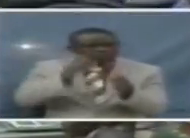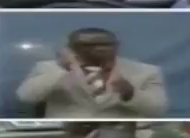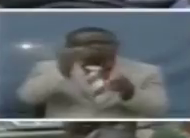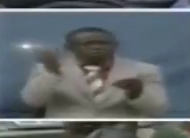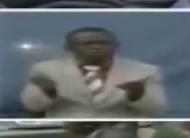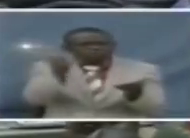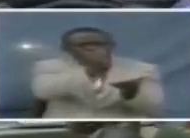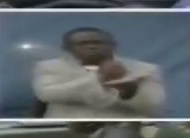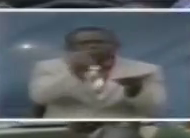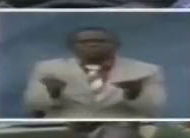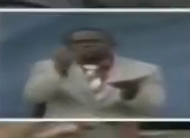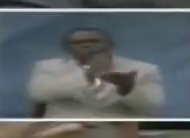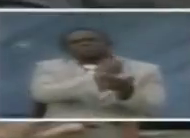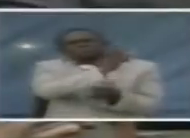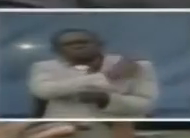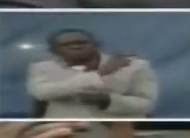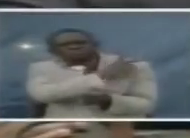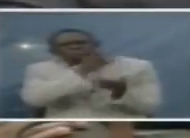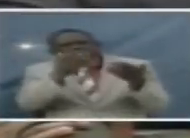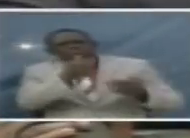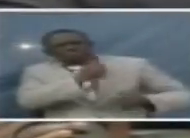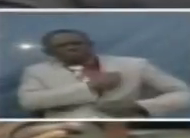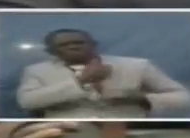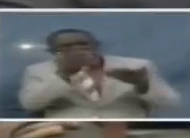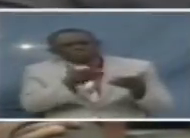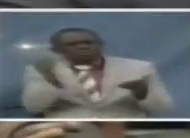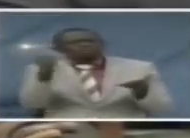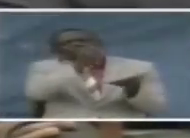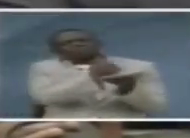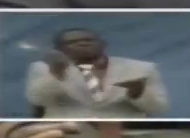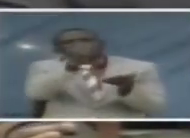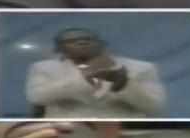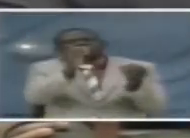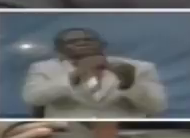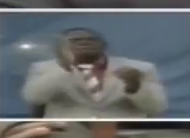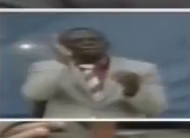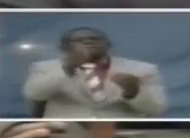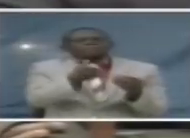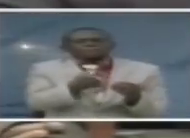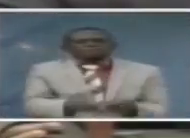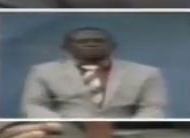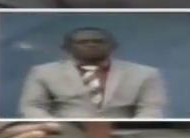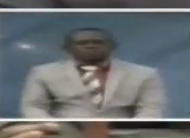Key interventions will include the recruitment of security personnel,